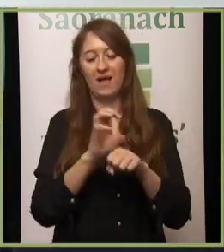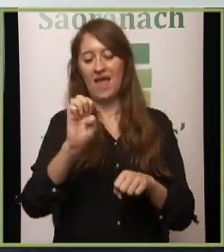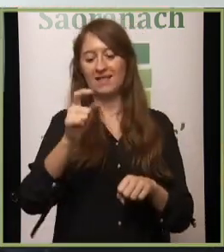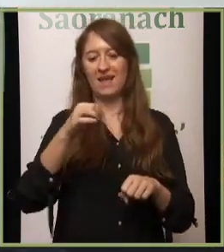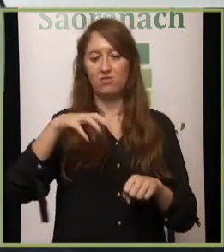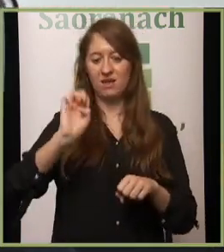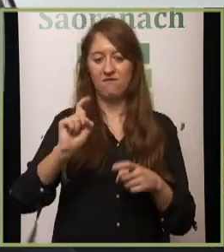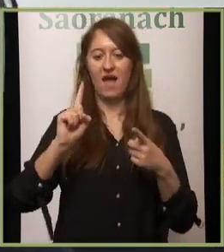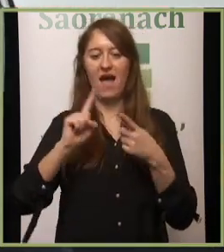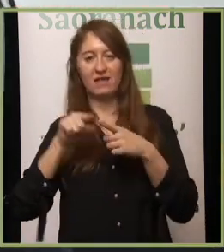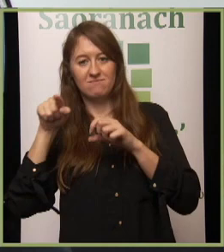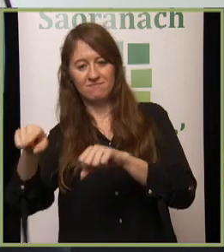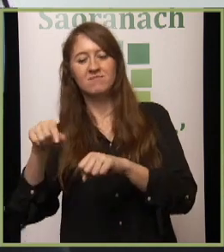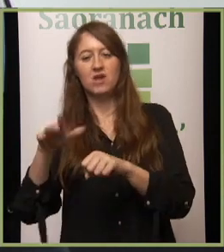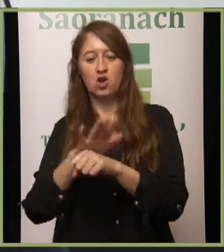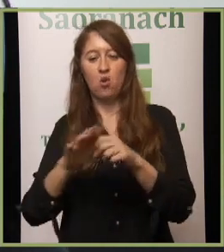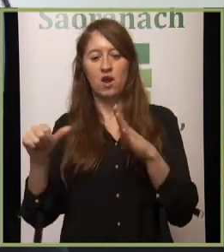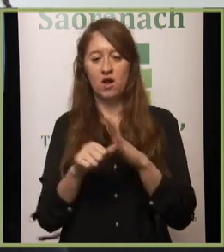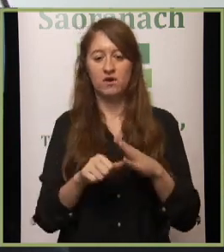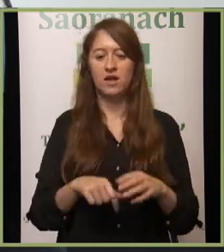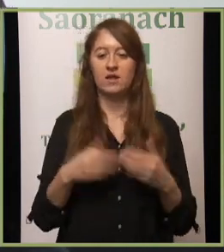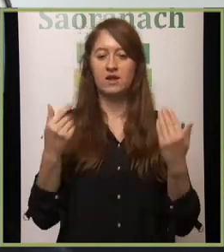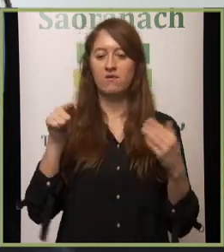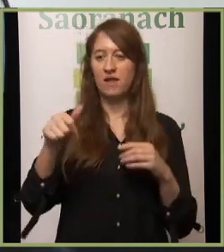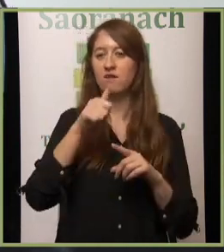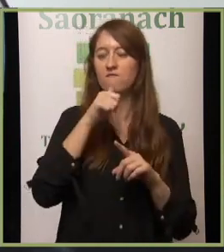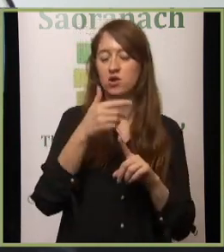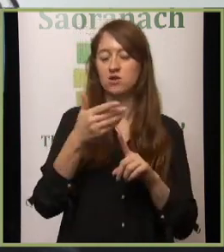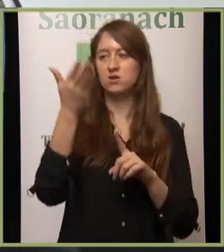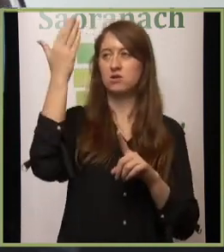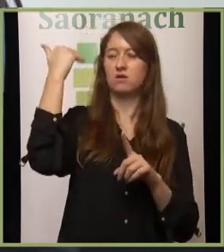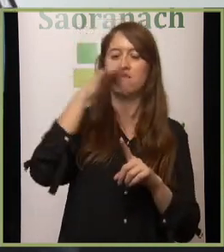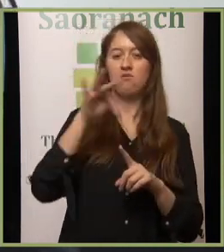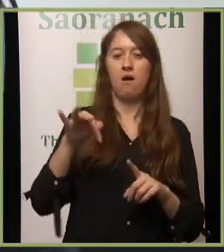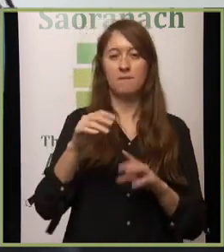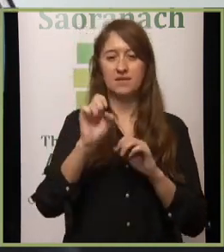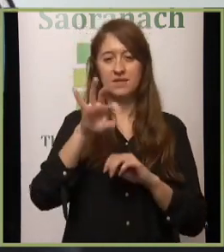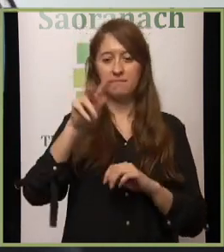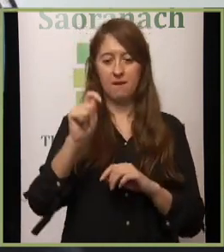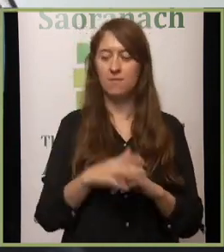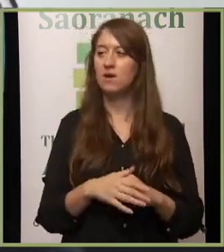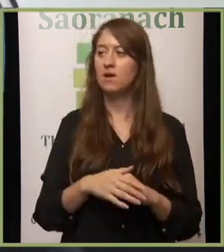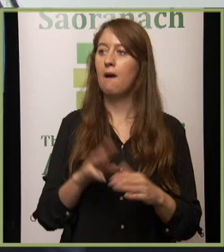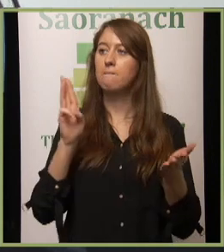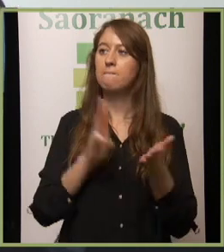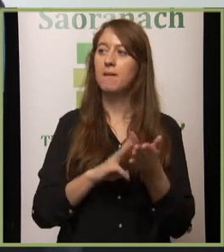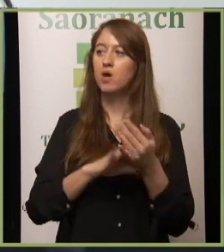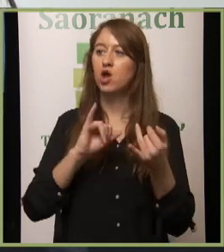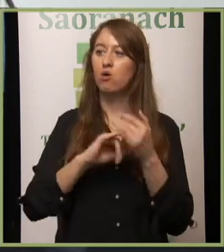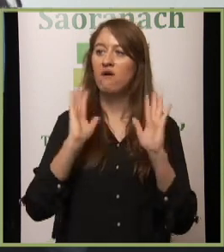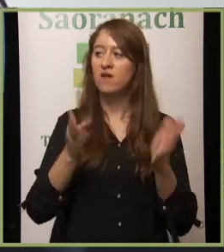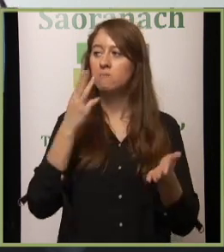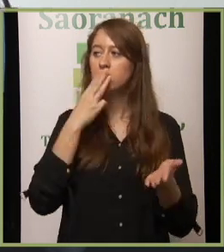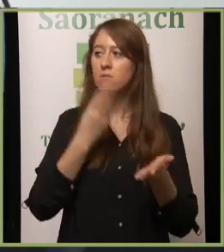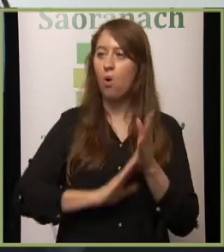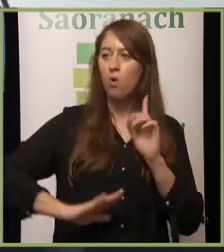obviously that came from our first talk by Roman Kozurniak in September. So would the member who proposed it like